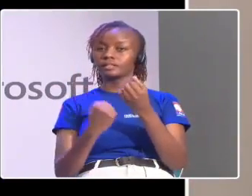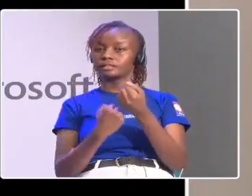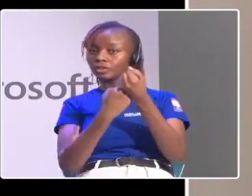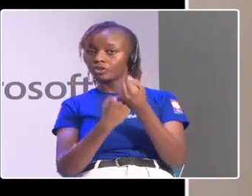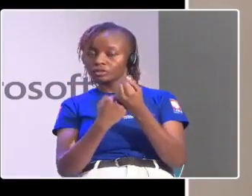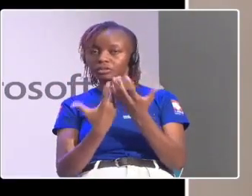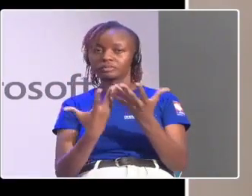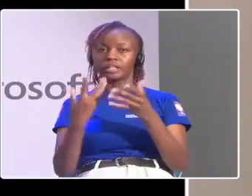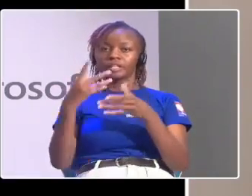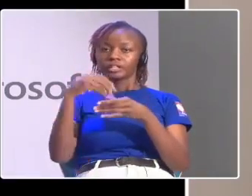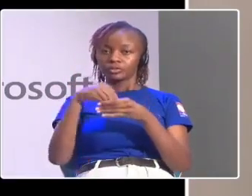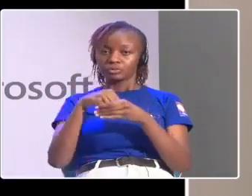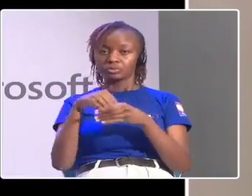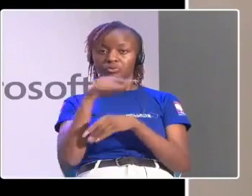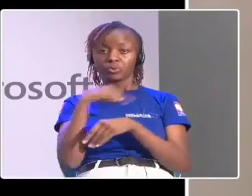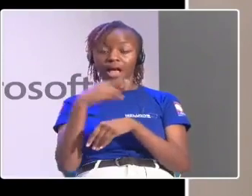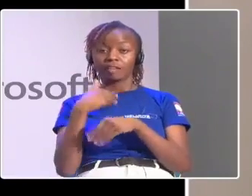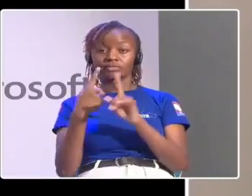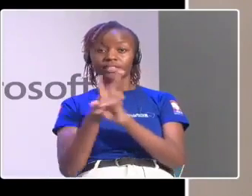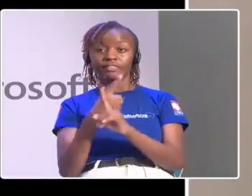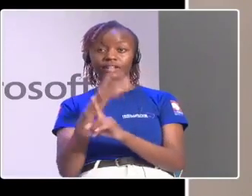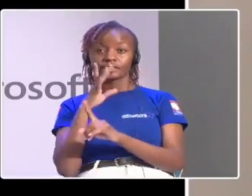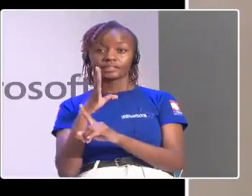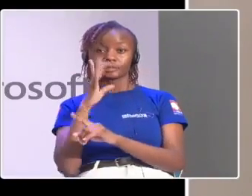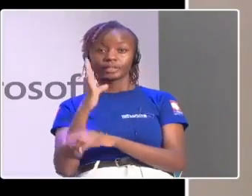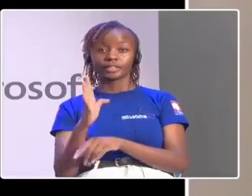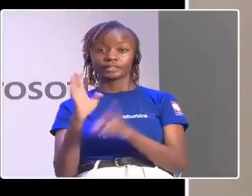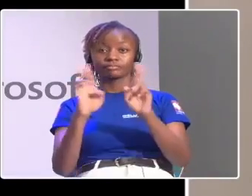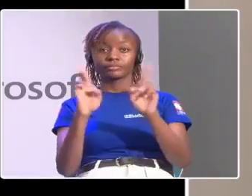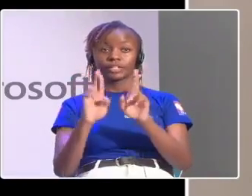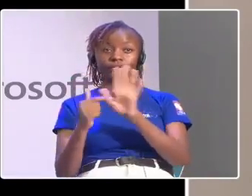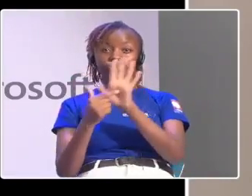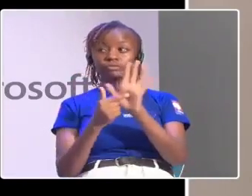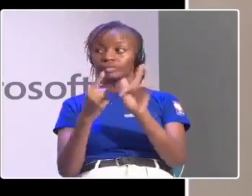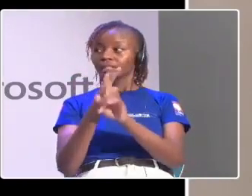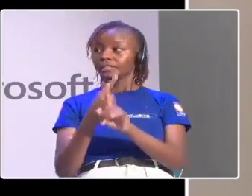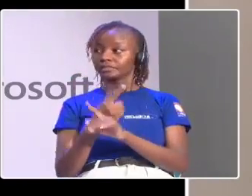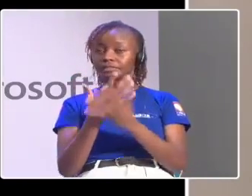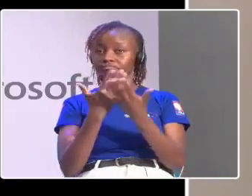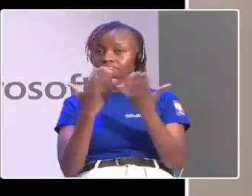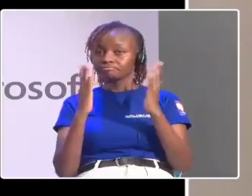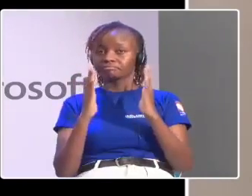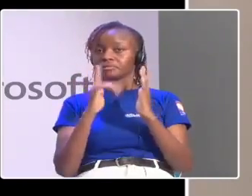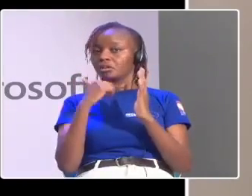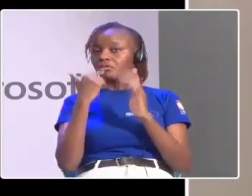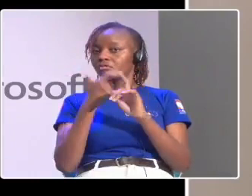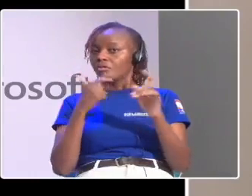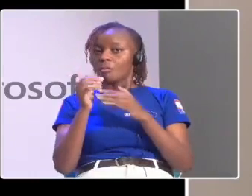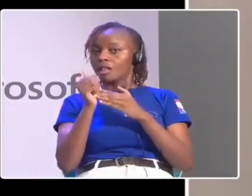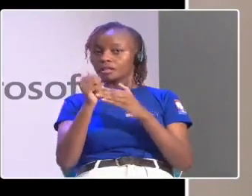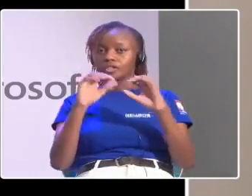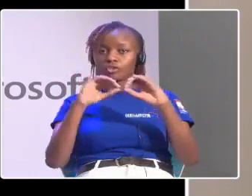of sessions today, connecting various topics and featuring esteemed speakers from leading organizations.